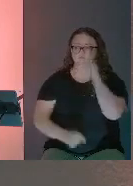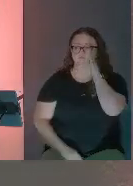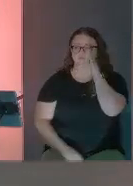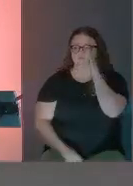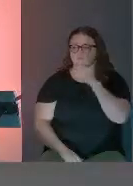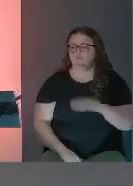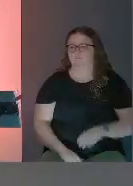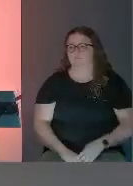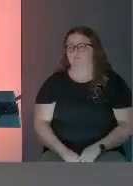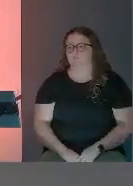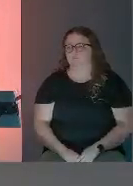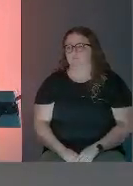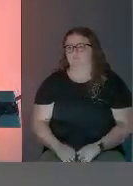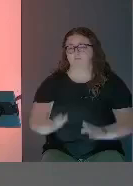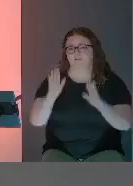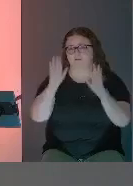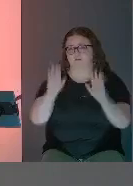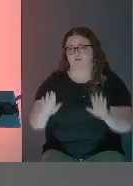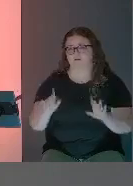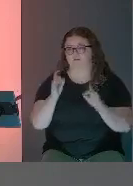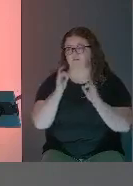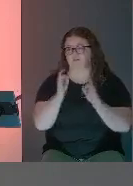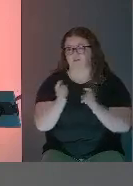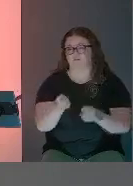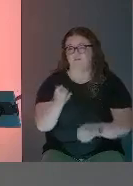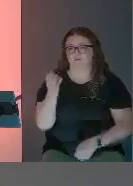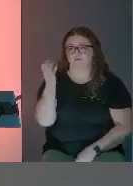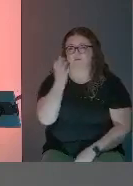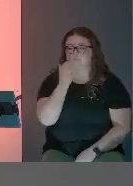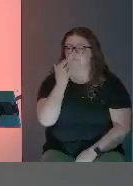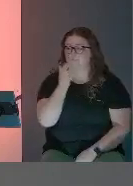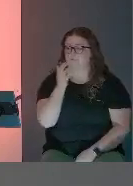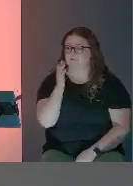What a great gift. What a great purpose.